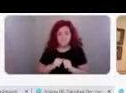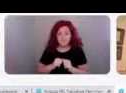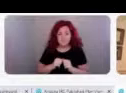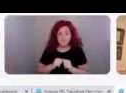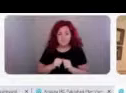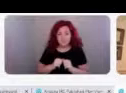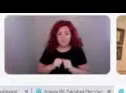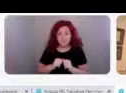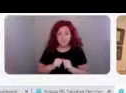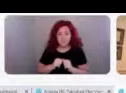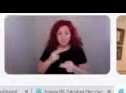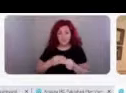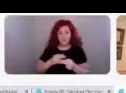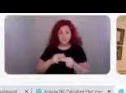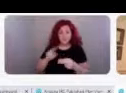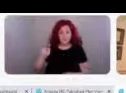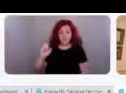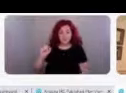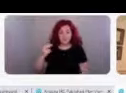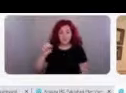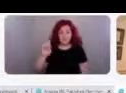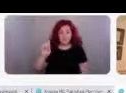hi my name is